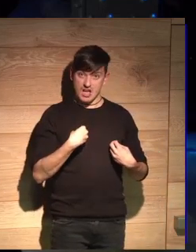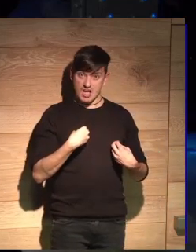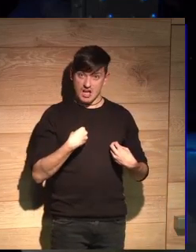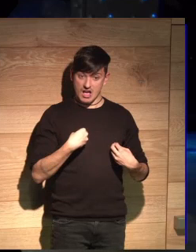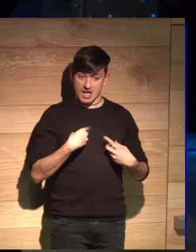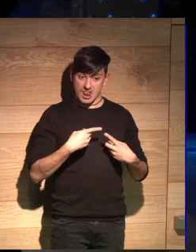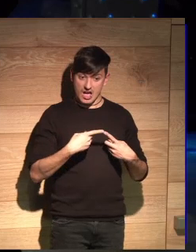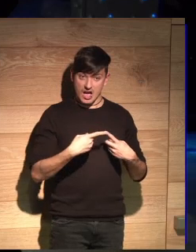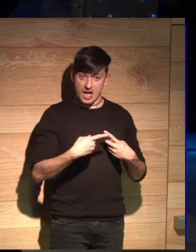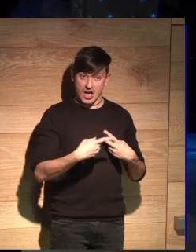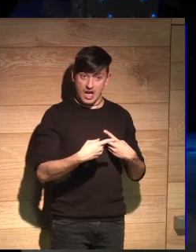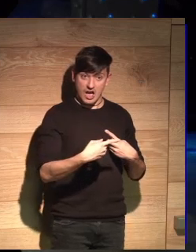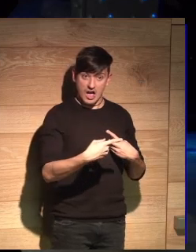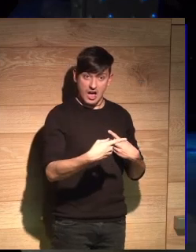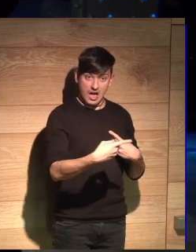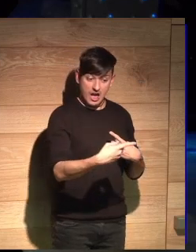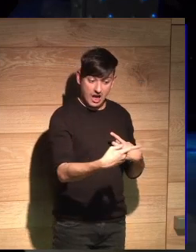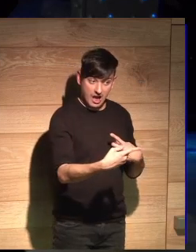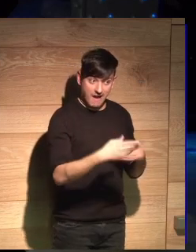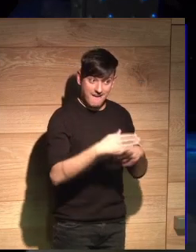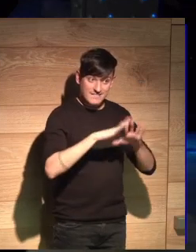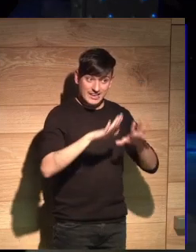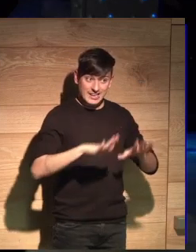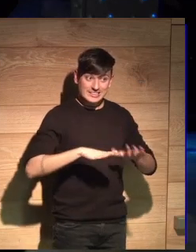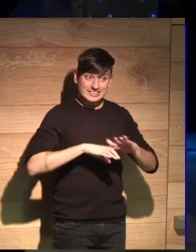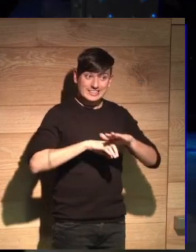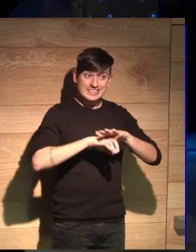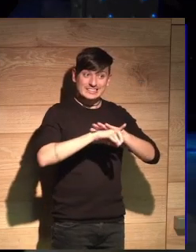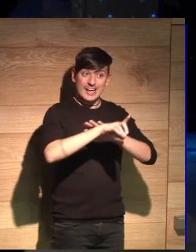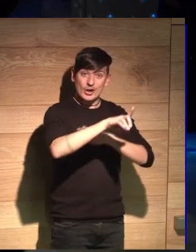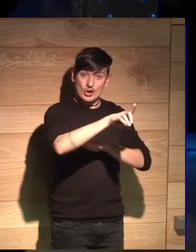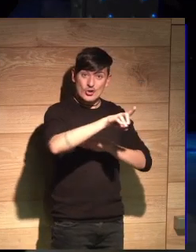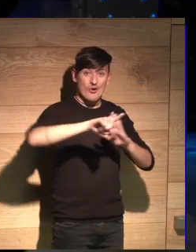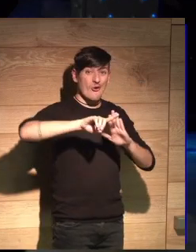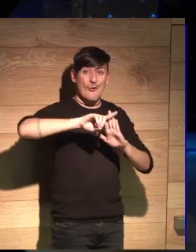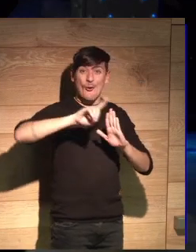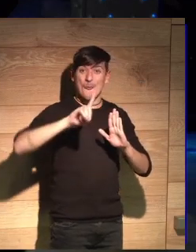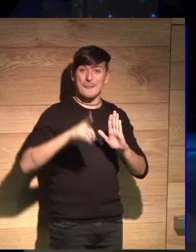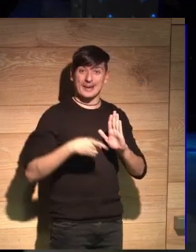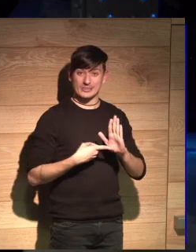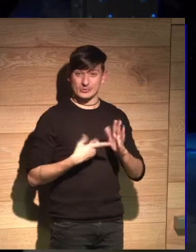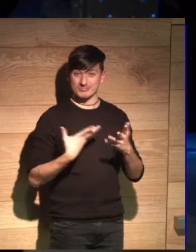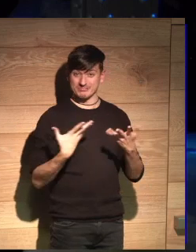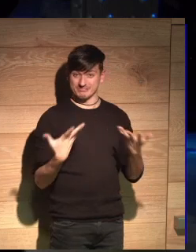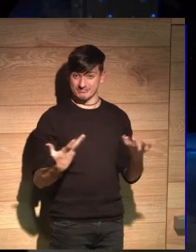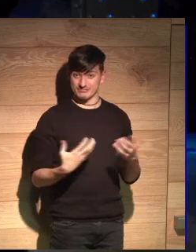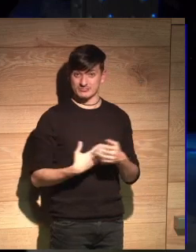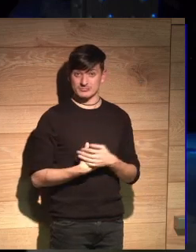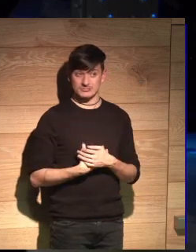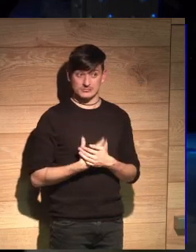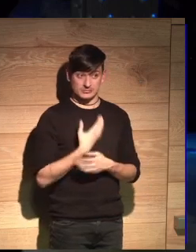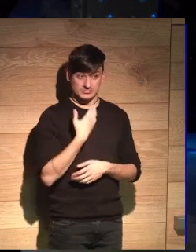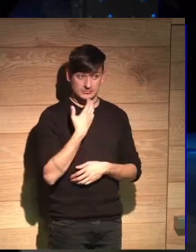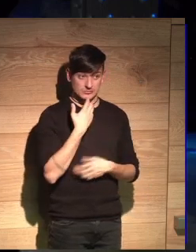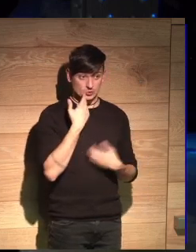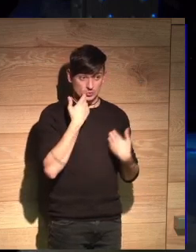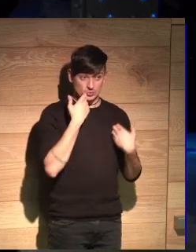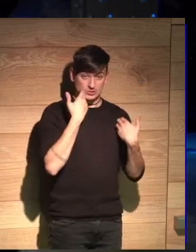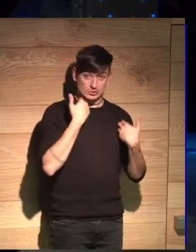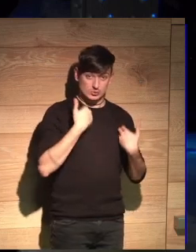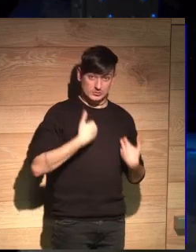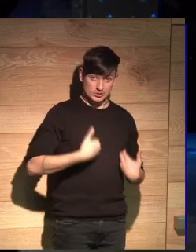life, what happened is that he fulfilled the development. So a human being,